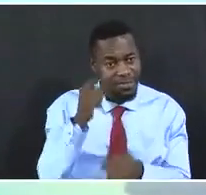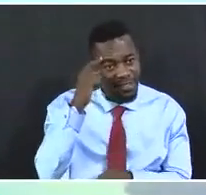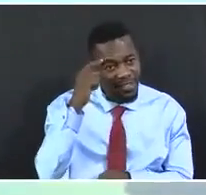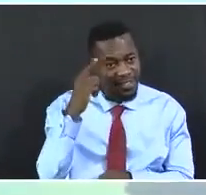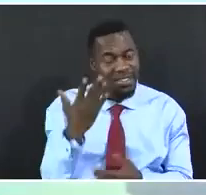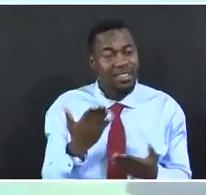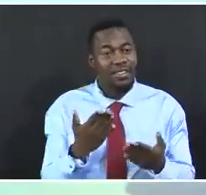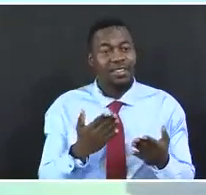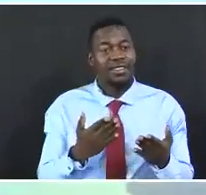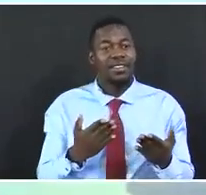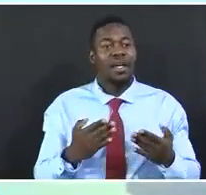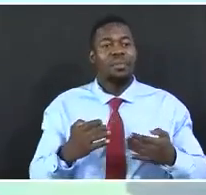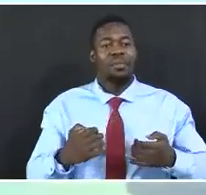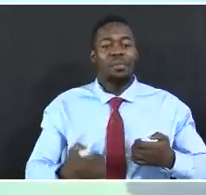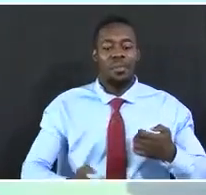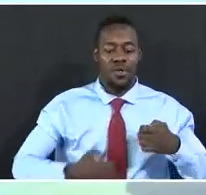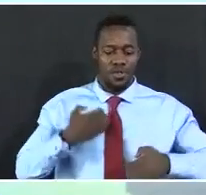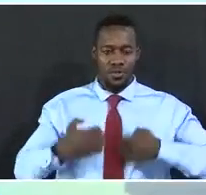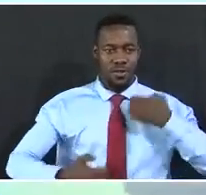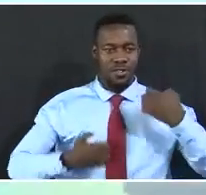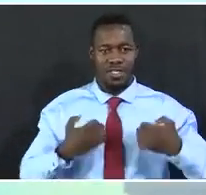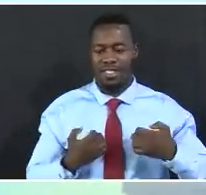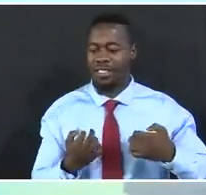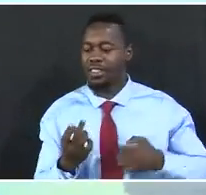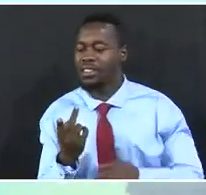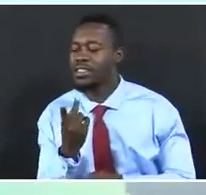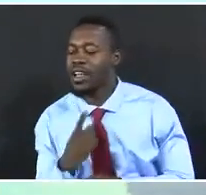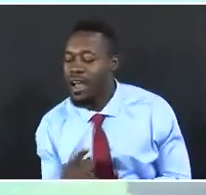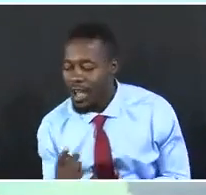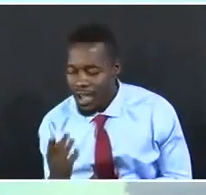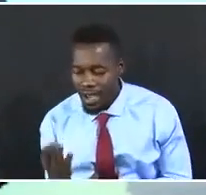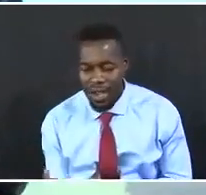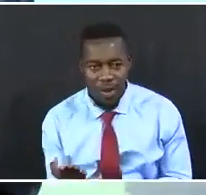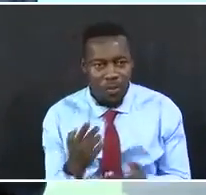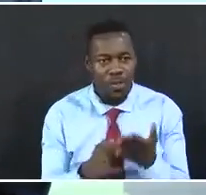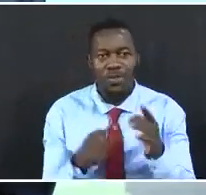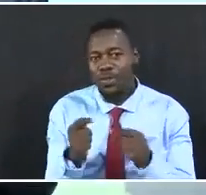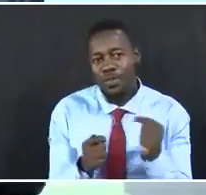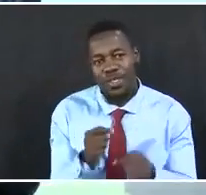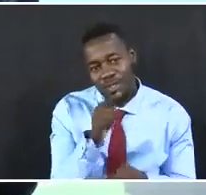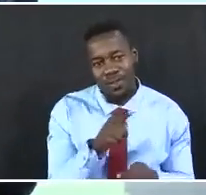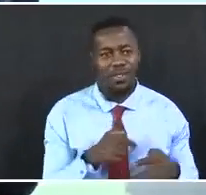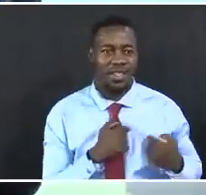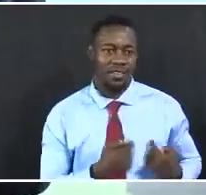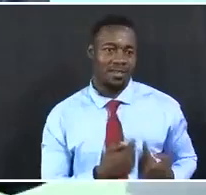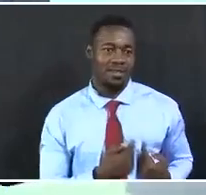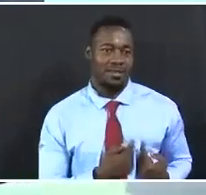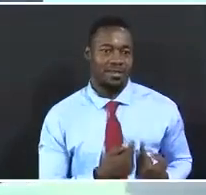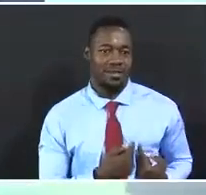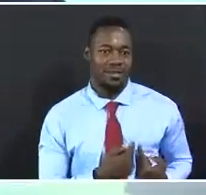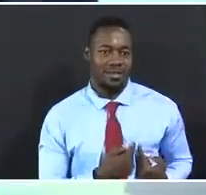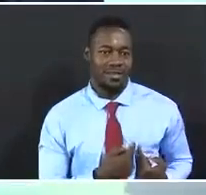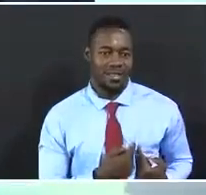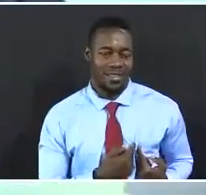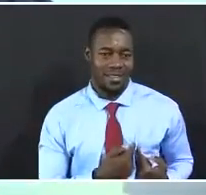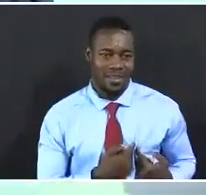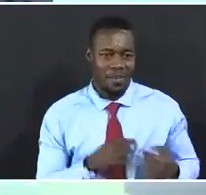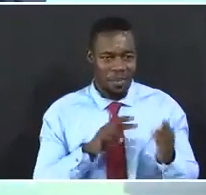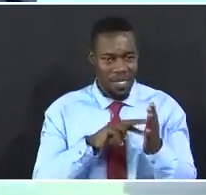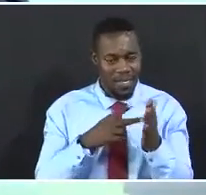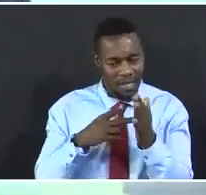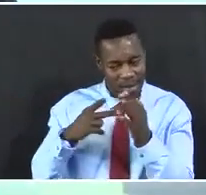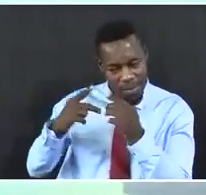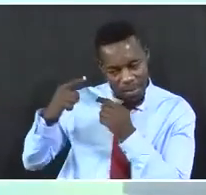and desires begin. It is that which drives the will of man. Hence, it means the